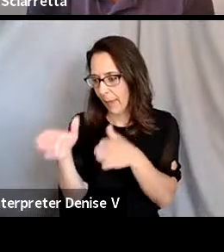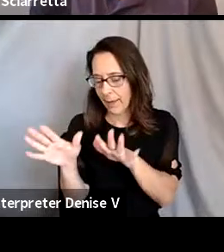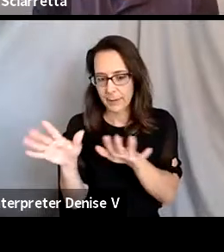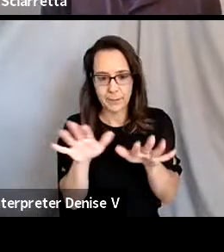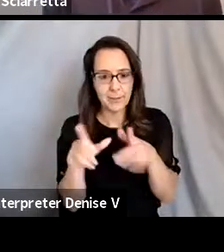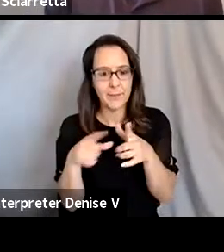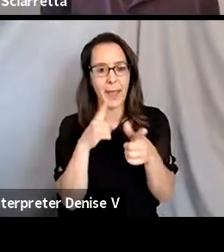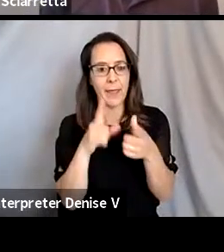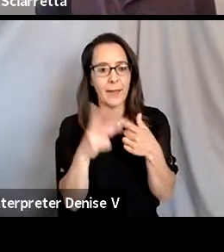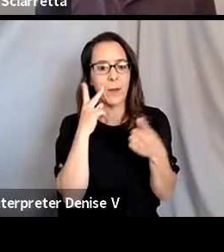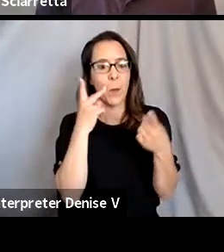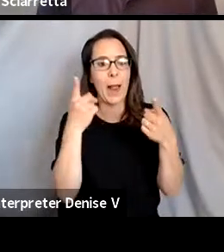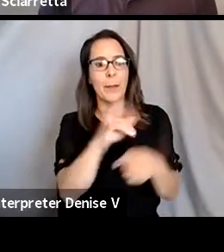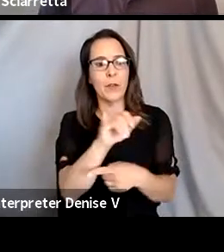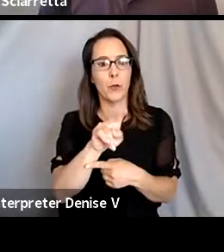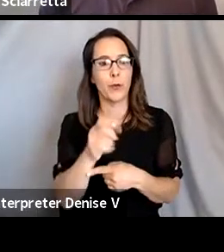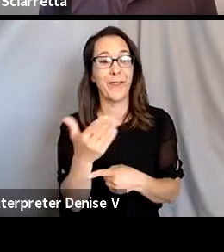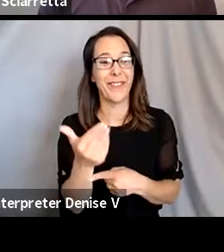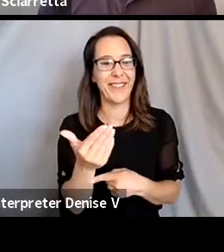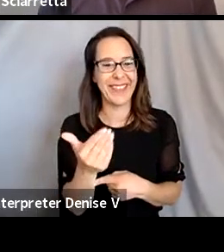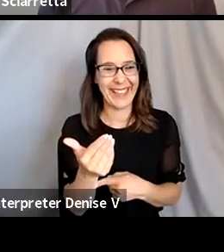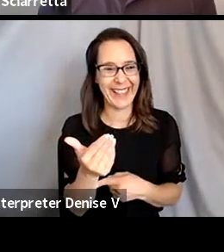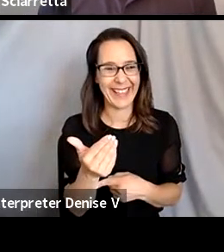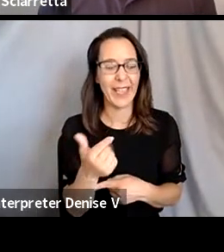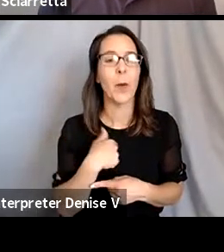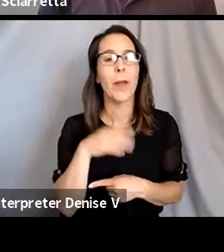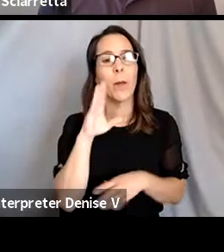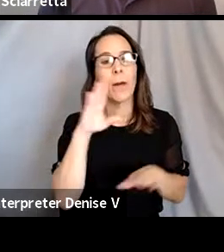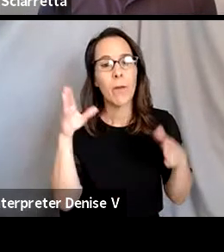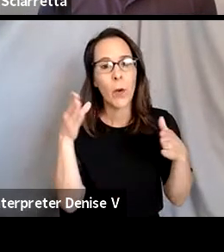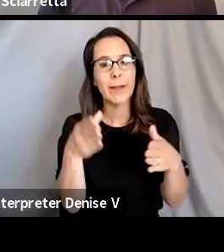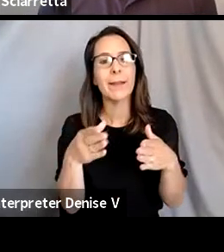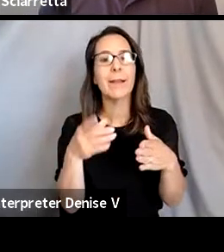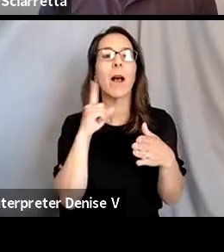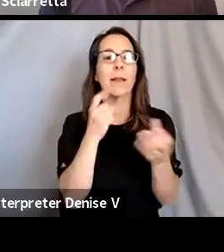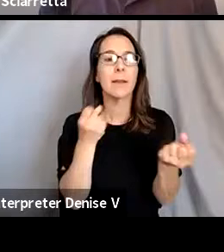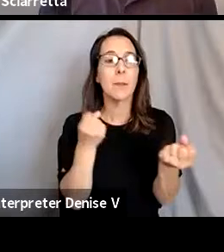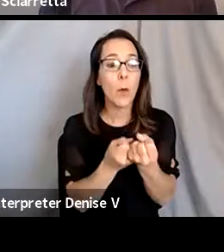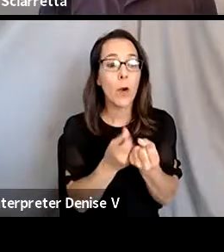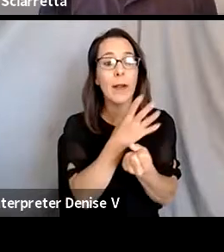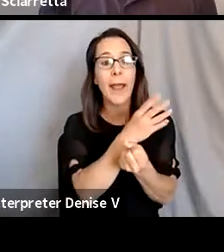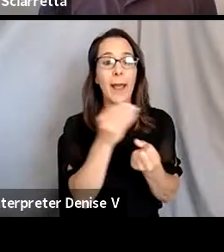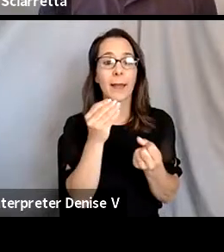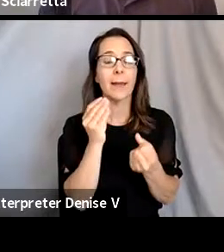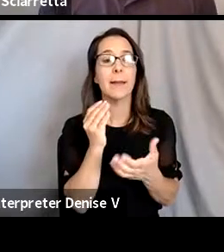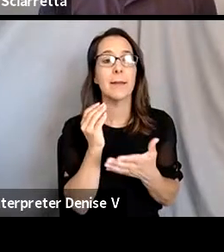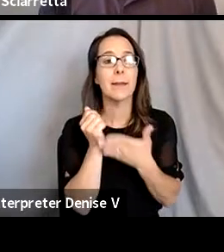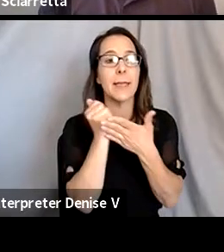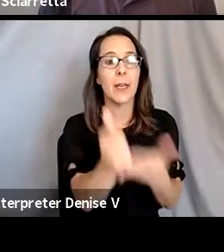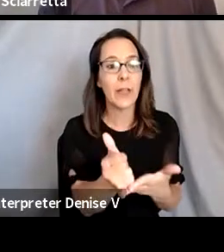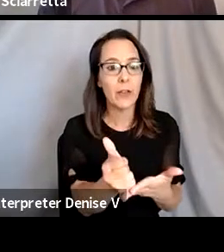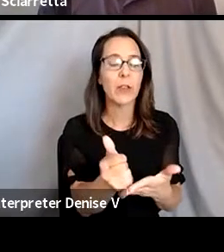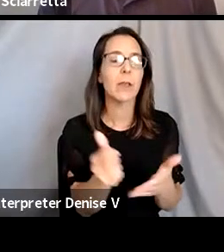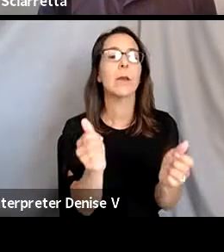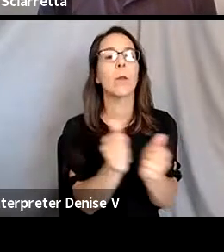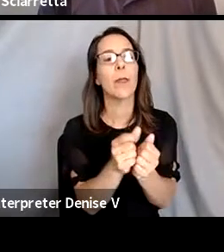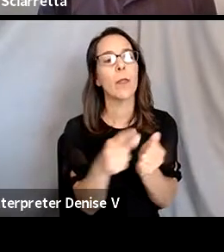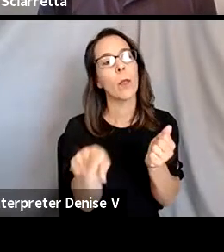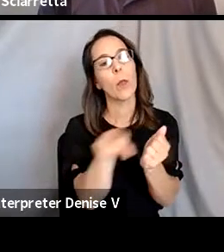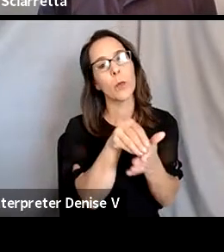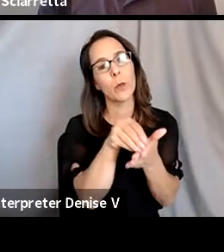a focus on intervention and support for our most struggling kids, we've developed that model. We'll be following the